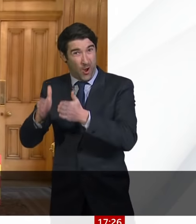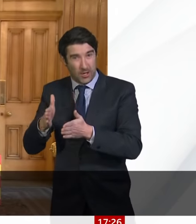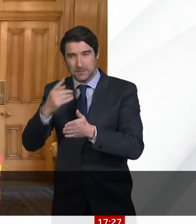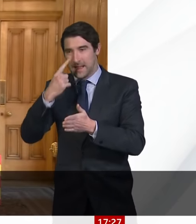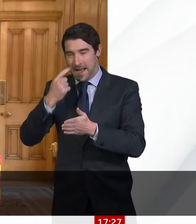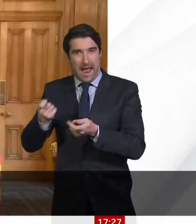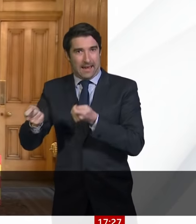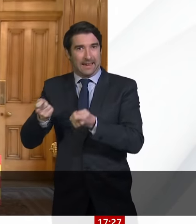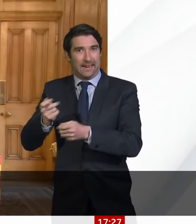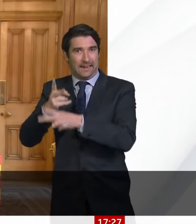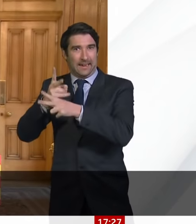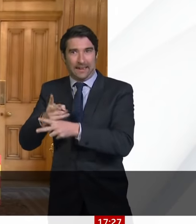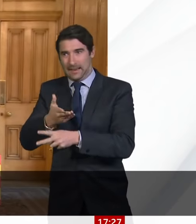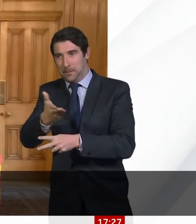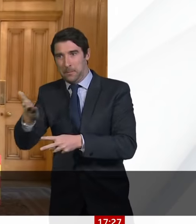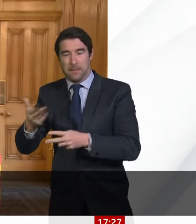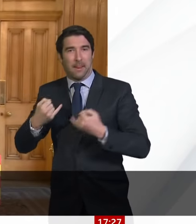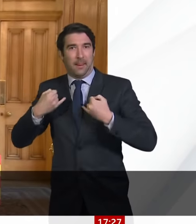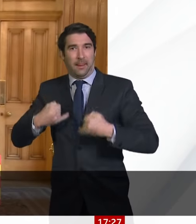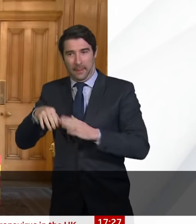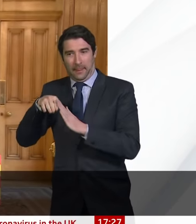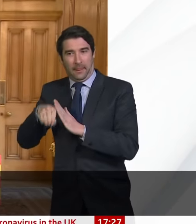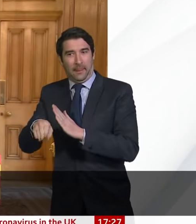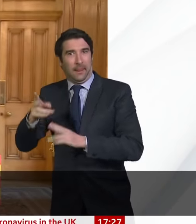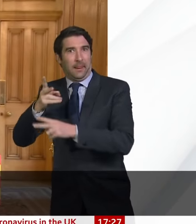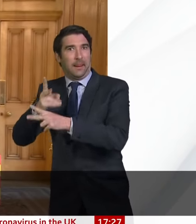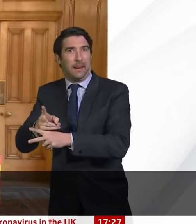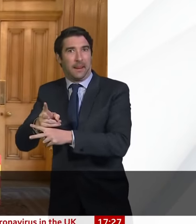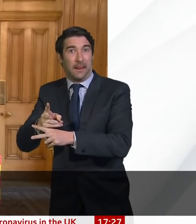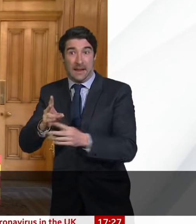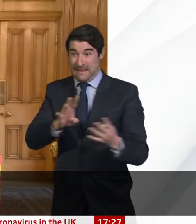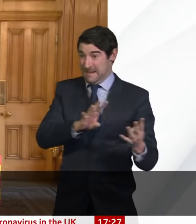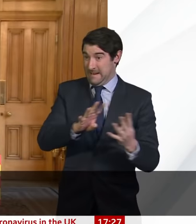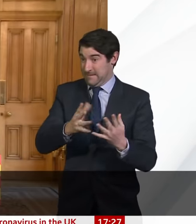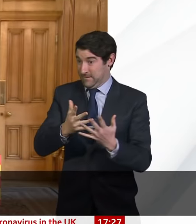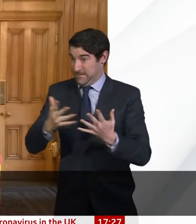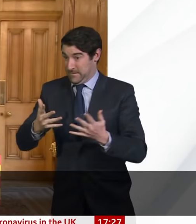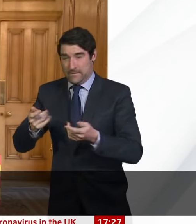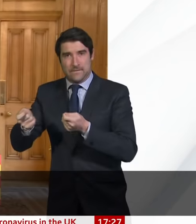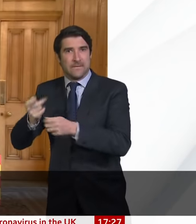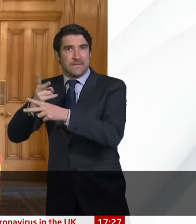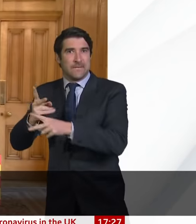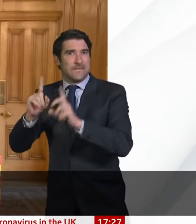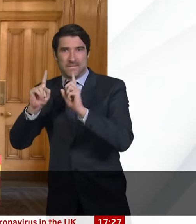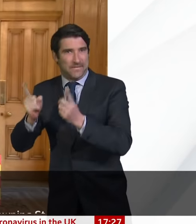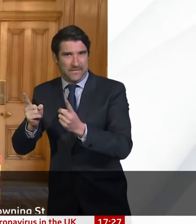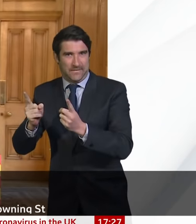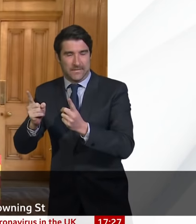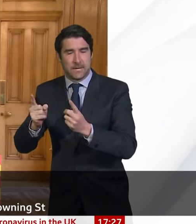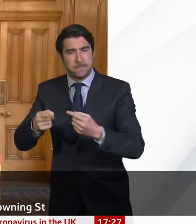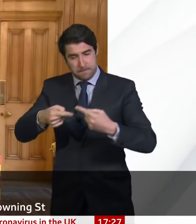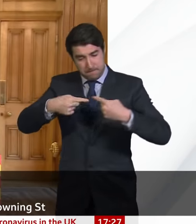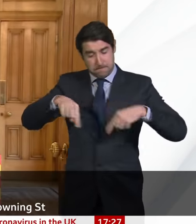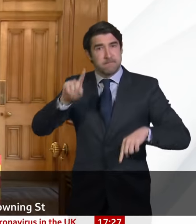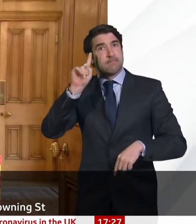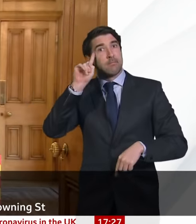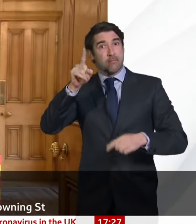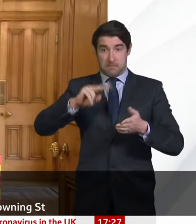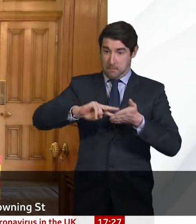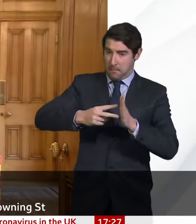cope. At each point, we've been following scientific and medical advice, and we've been deliberate in